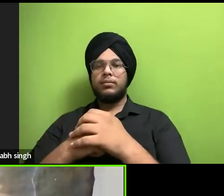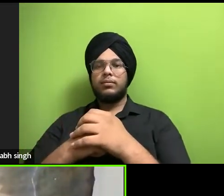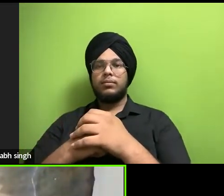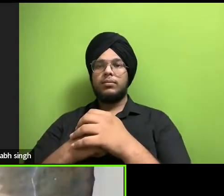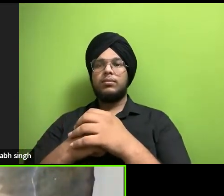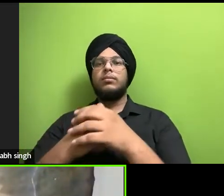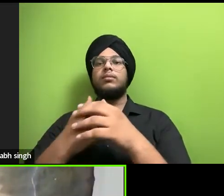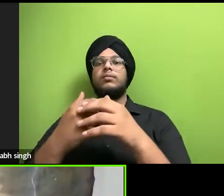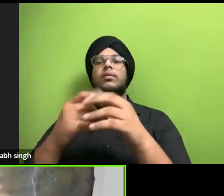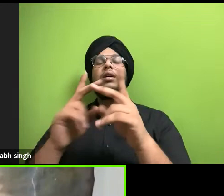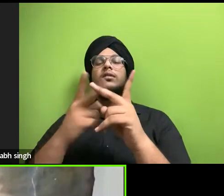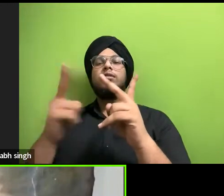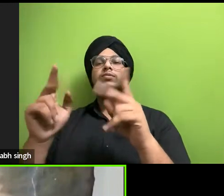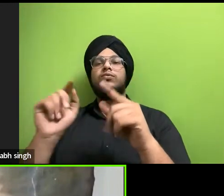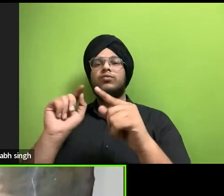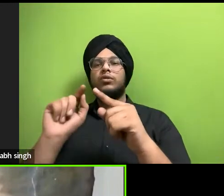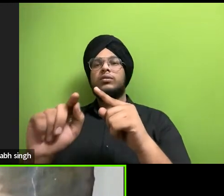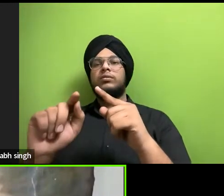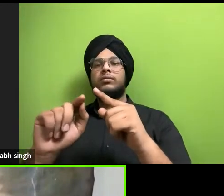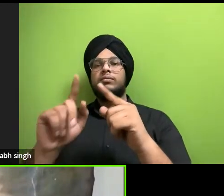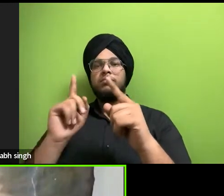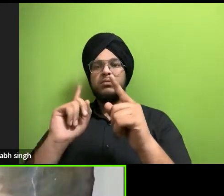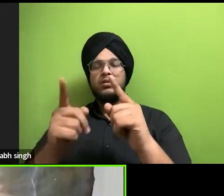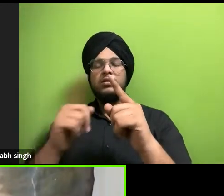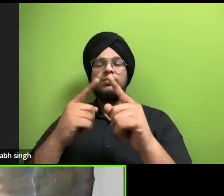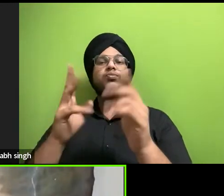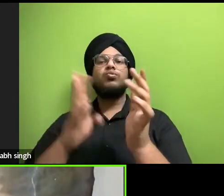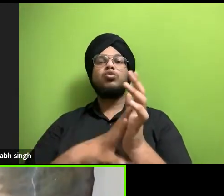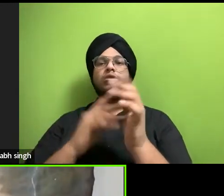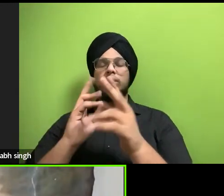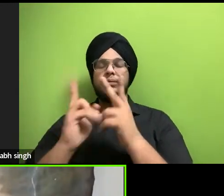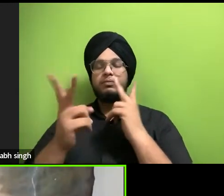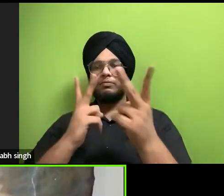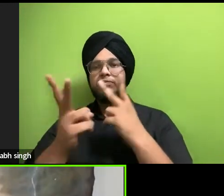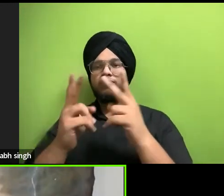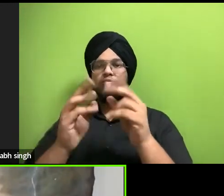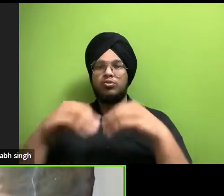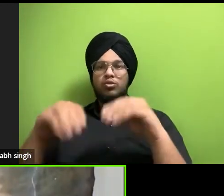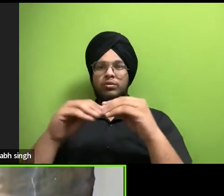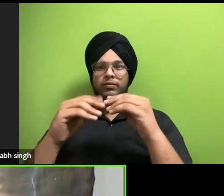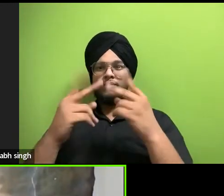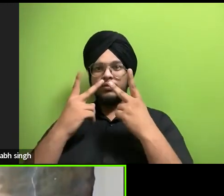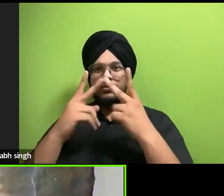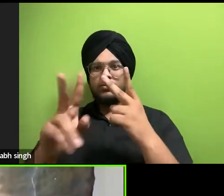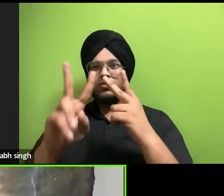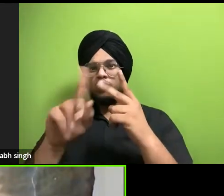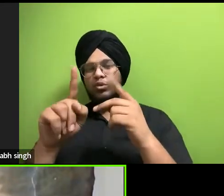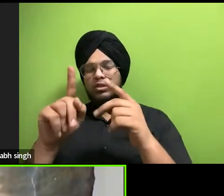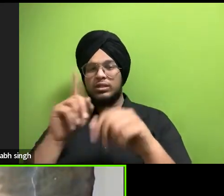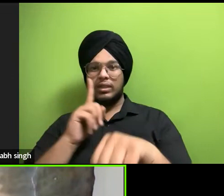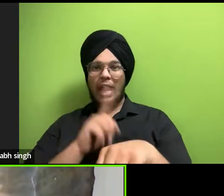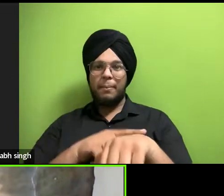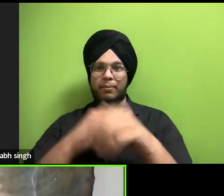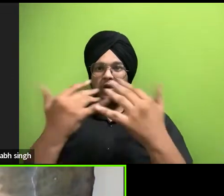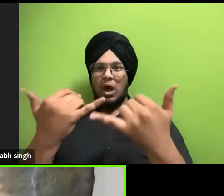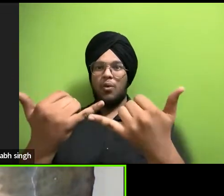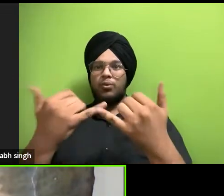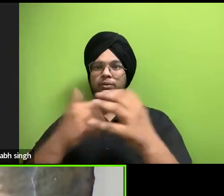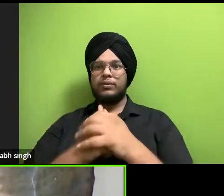museum and more. They knew that it had to be a museum and more, because it would be in the 21st century that it would be realized.